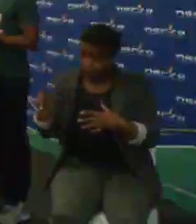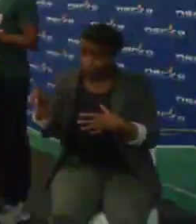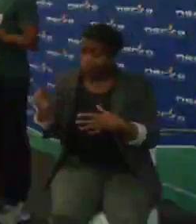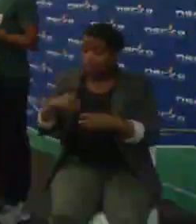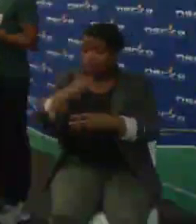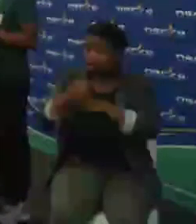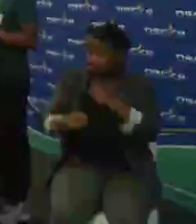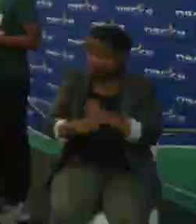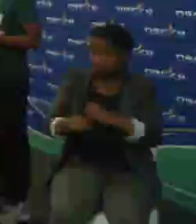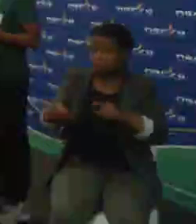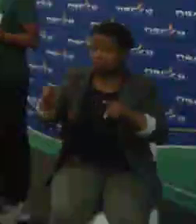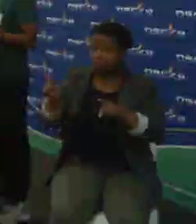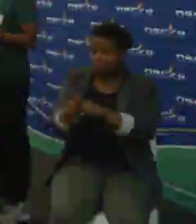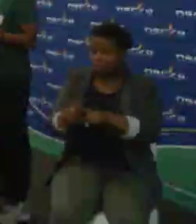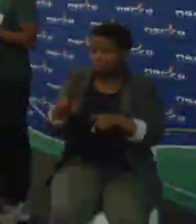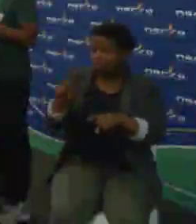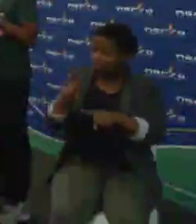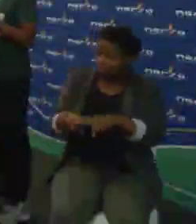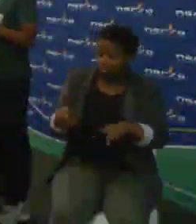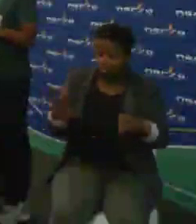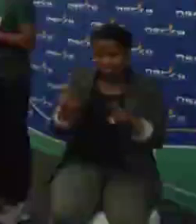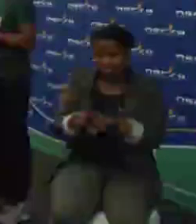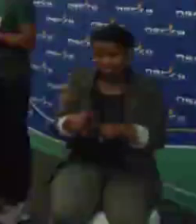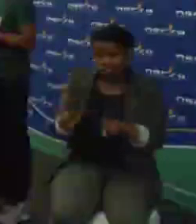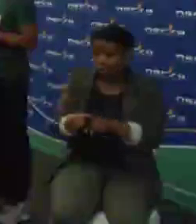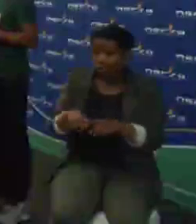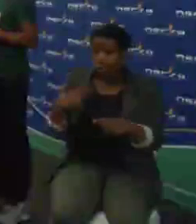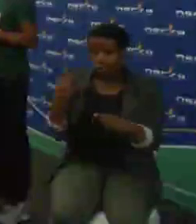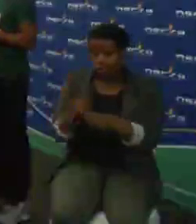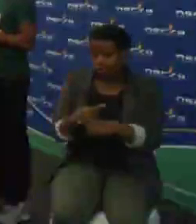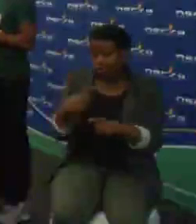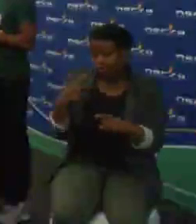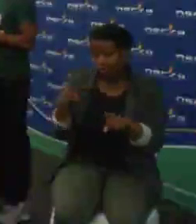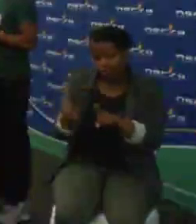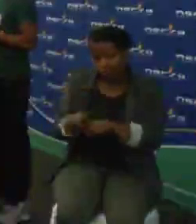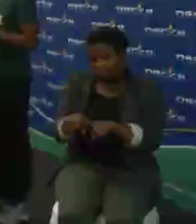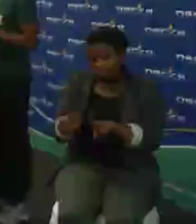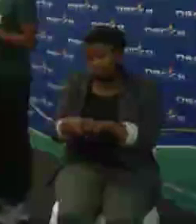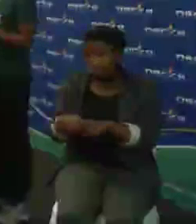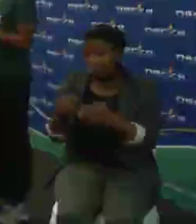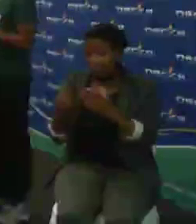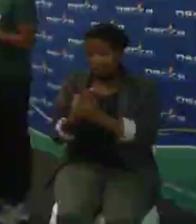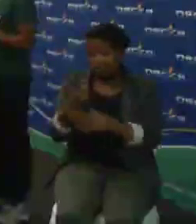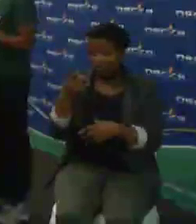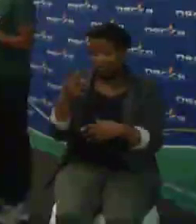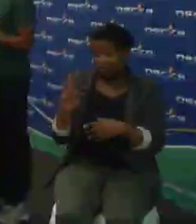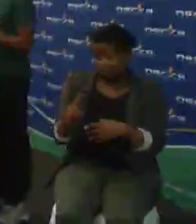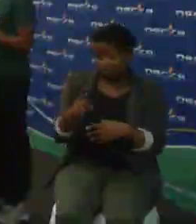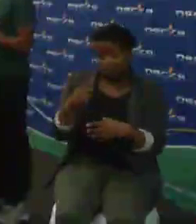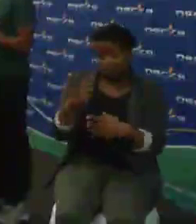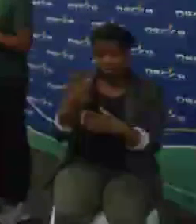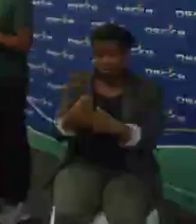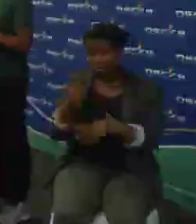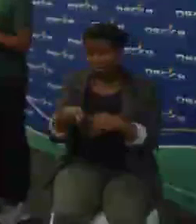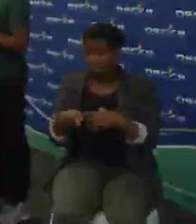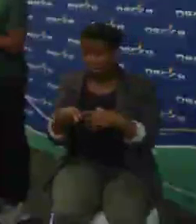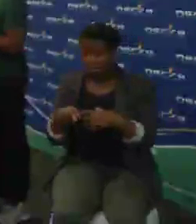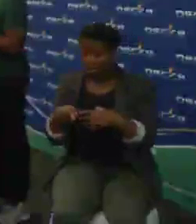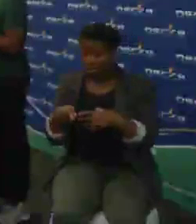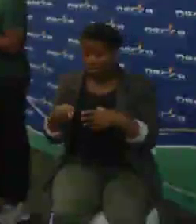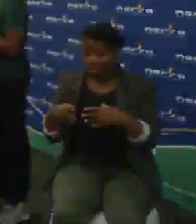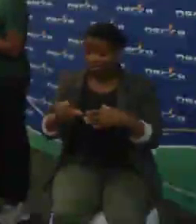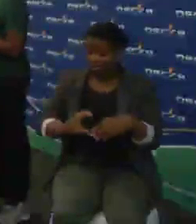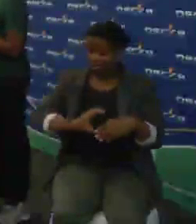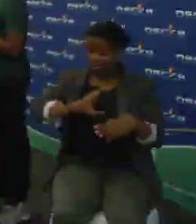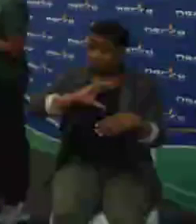we have to deal with the same thing all the time. And what it happens is that we do not have any certainty or any